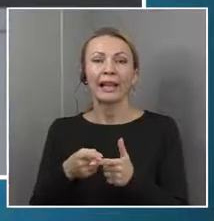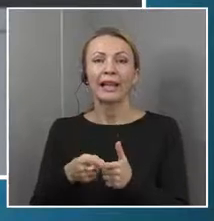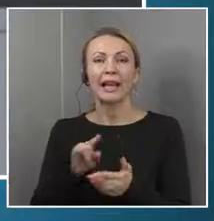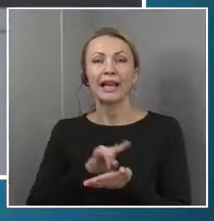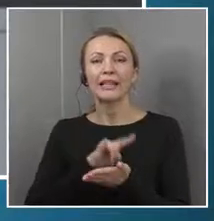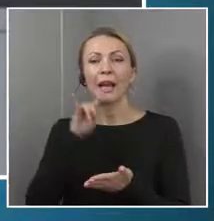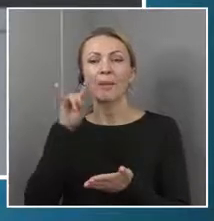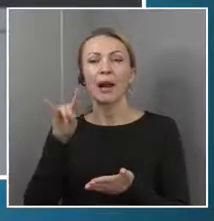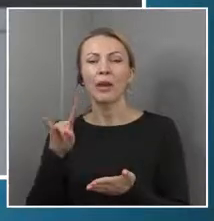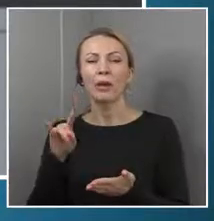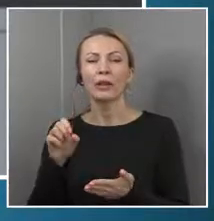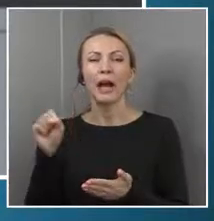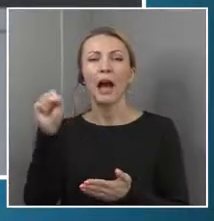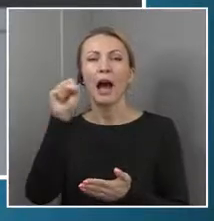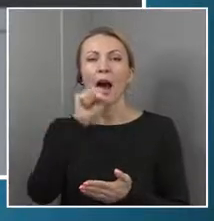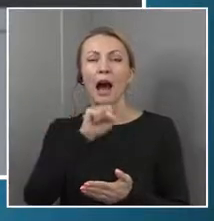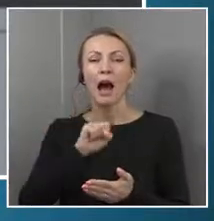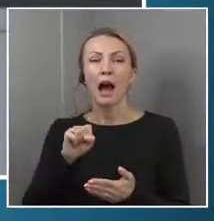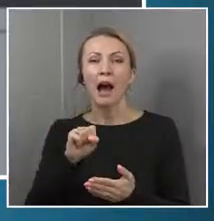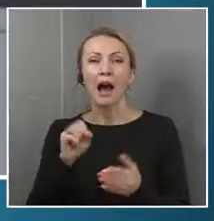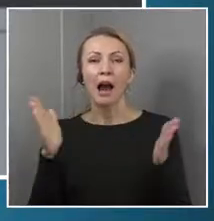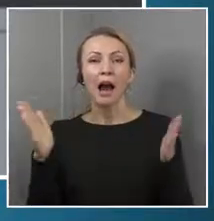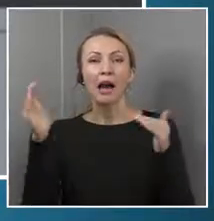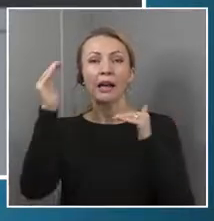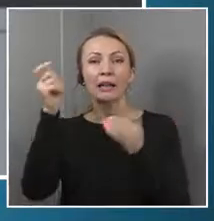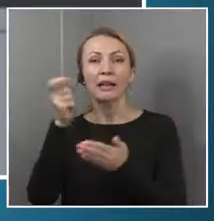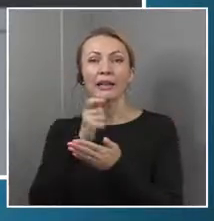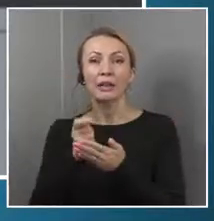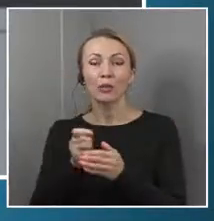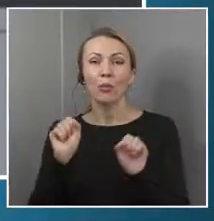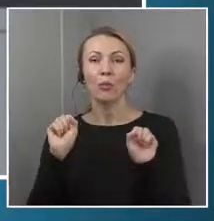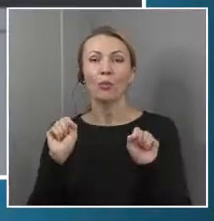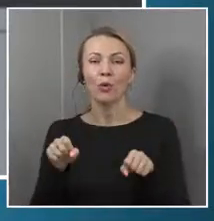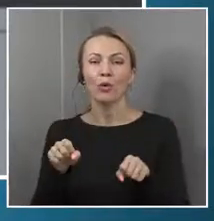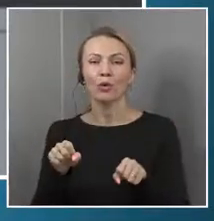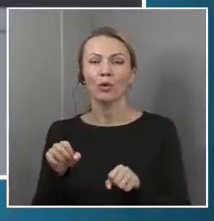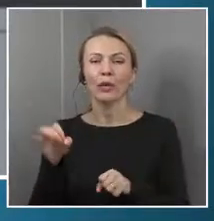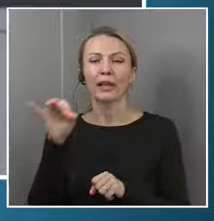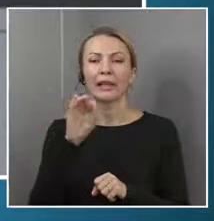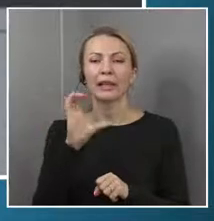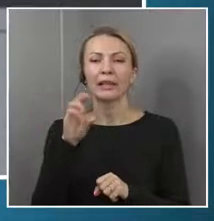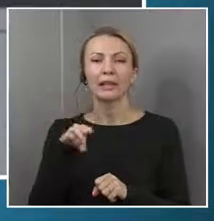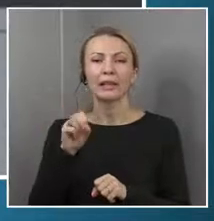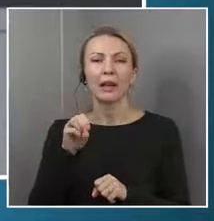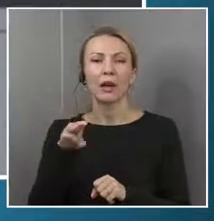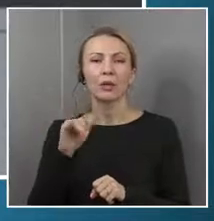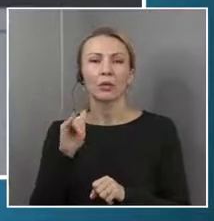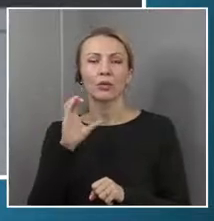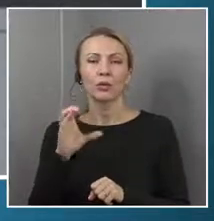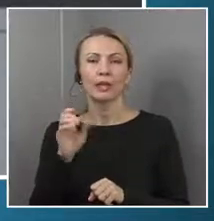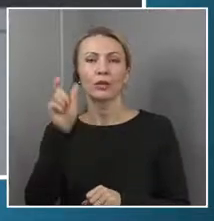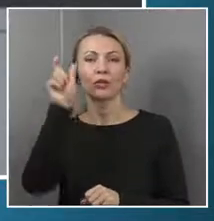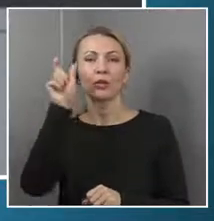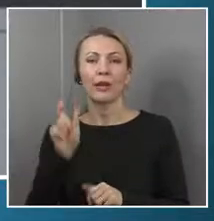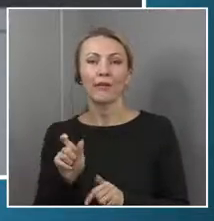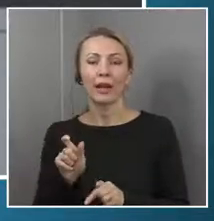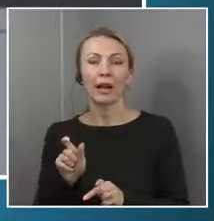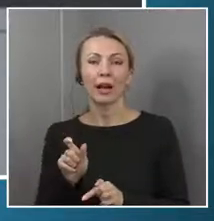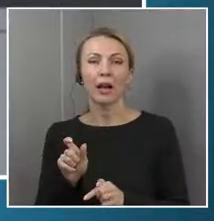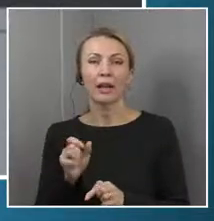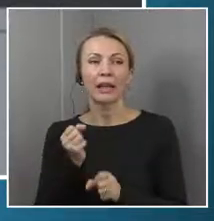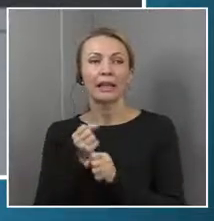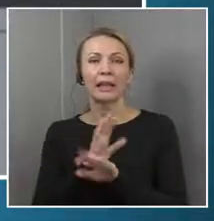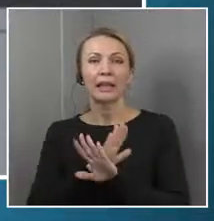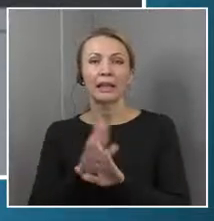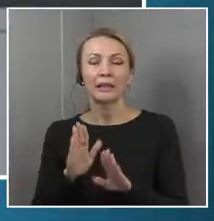deluxe industry. You cannot buy a submarine for $0.5 billion,